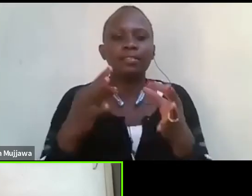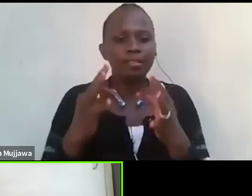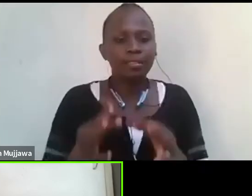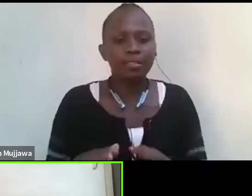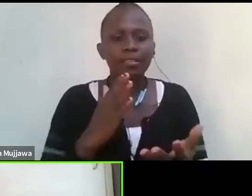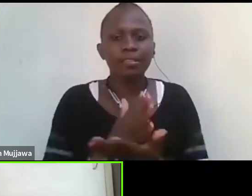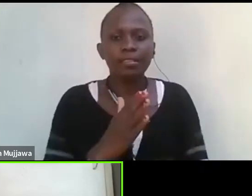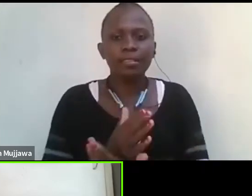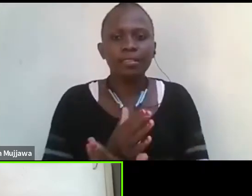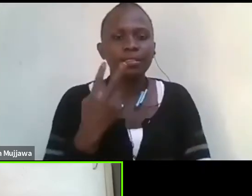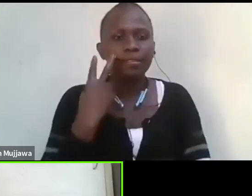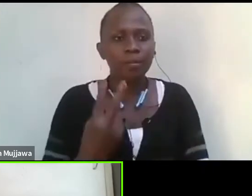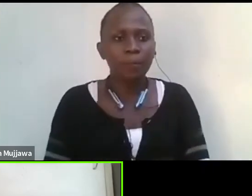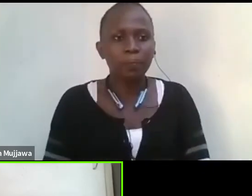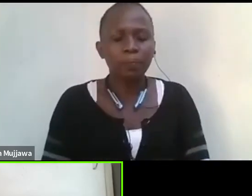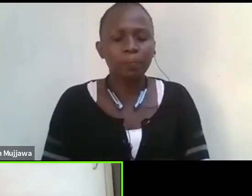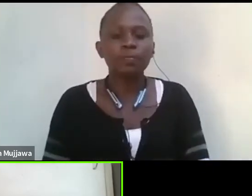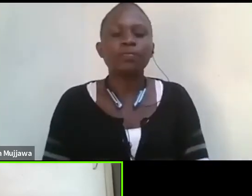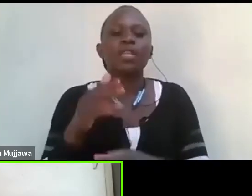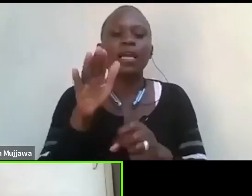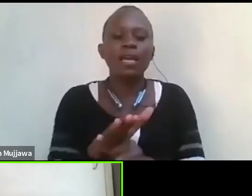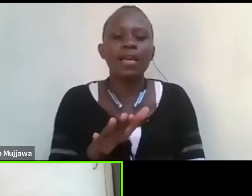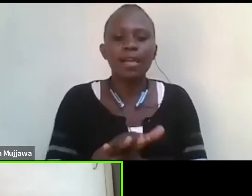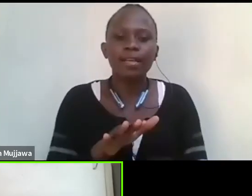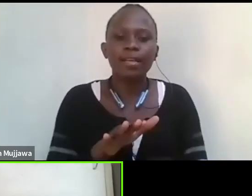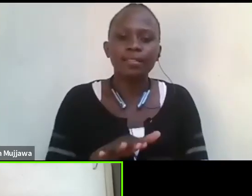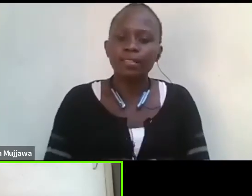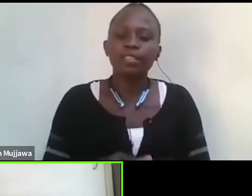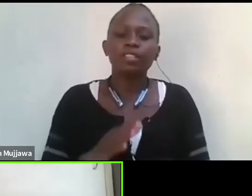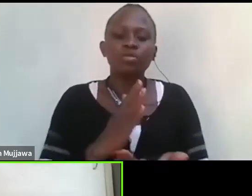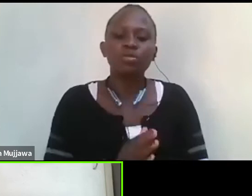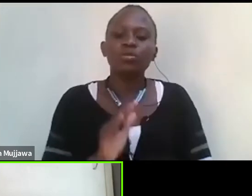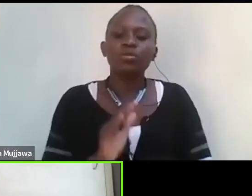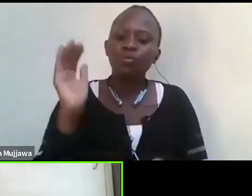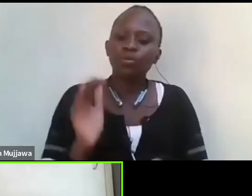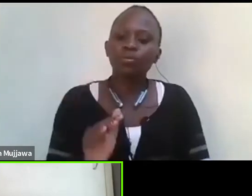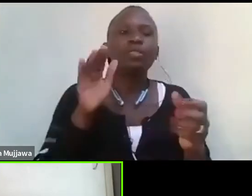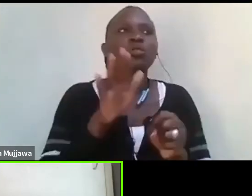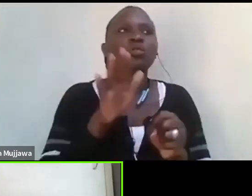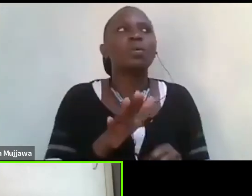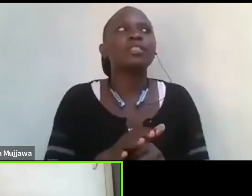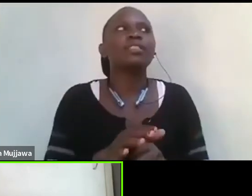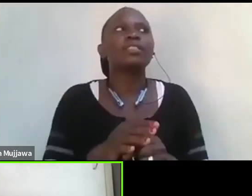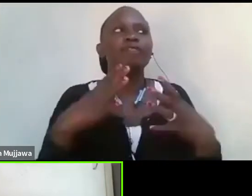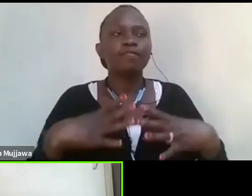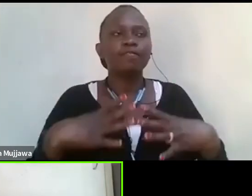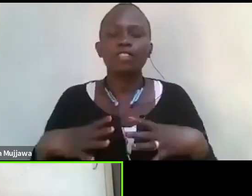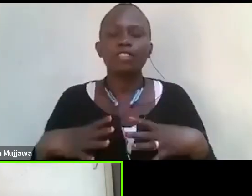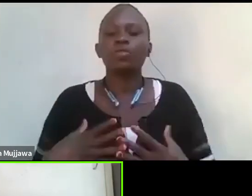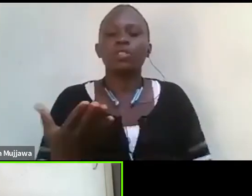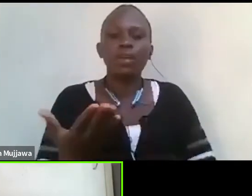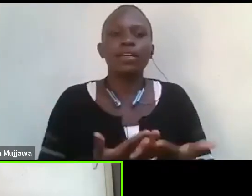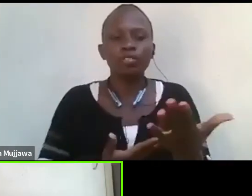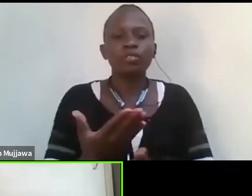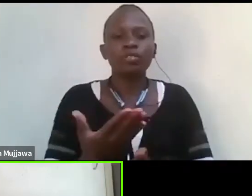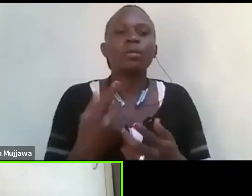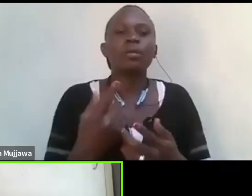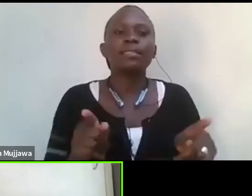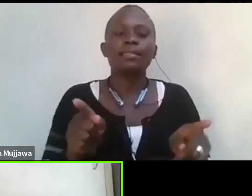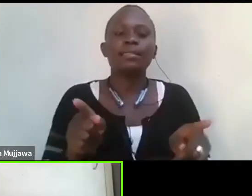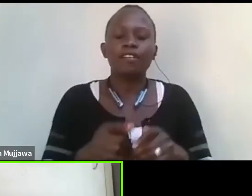need be, though we minimize so much physical interactions in terms of meetings. That also comes with a